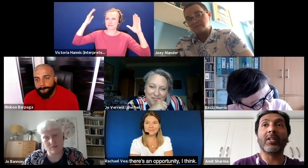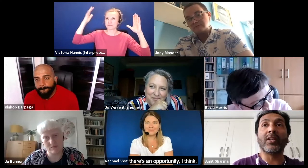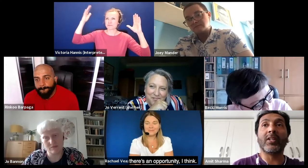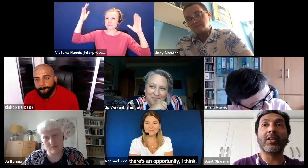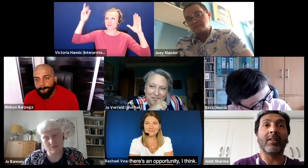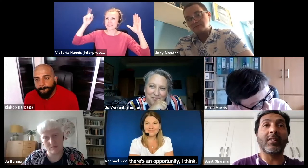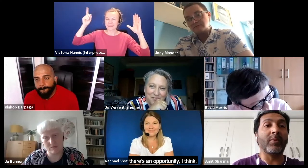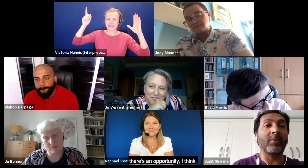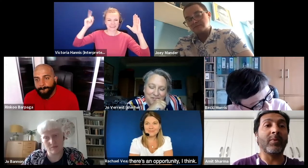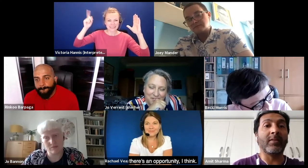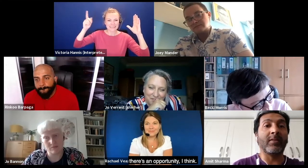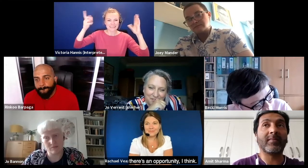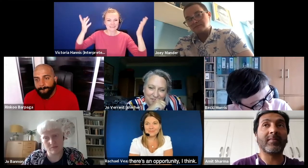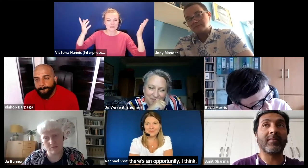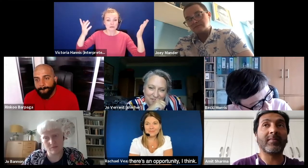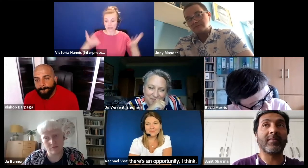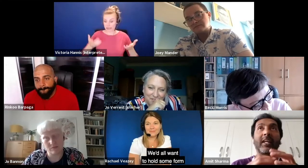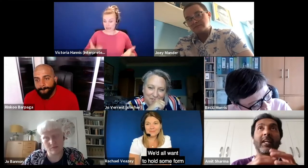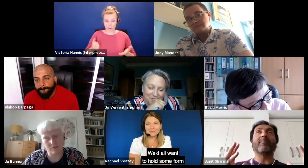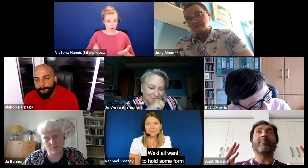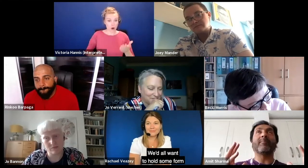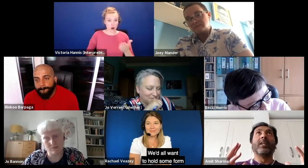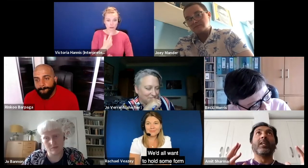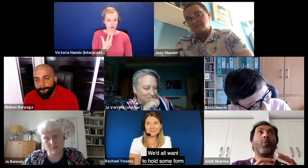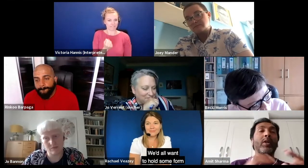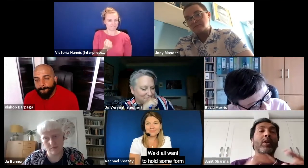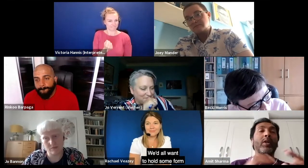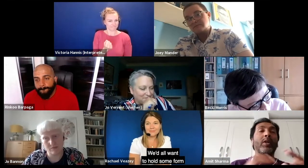there's an opportunity, I think, with